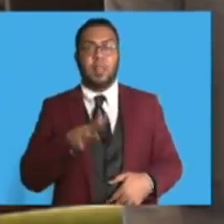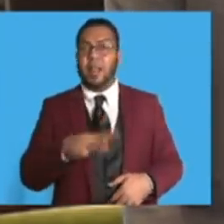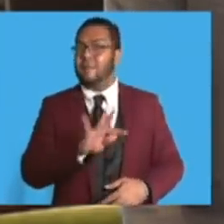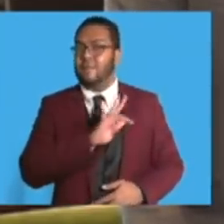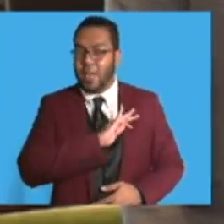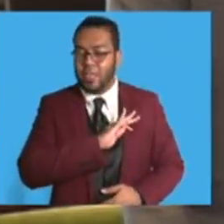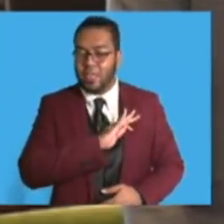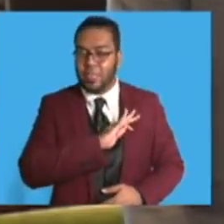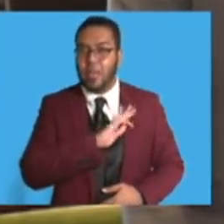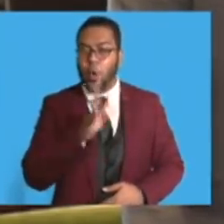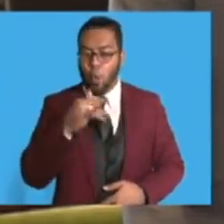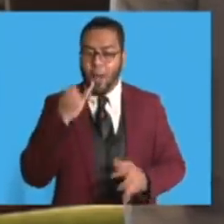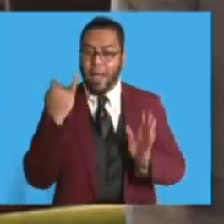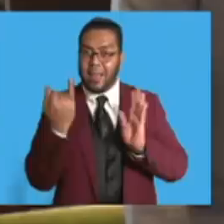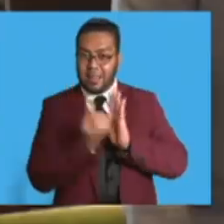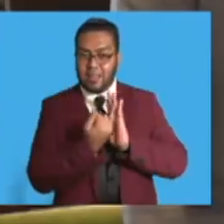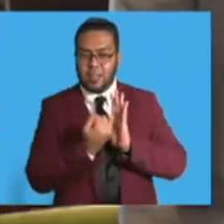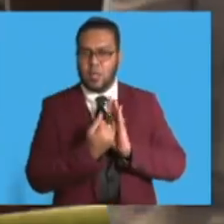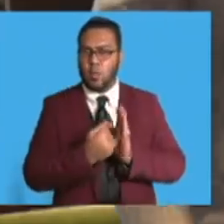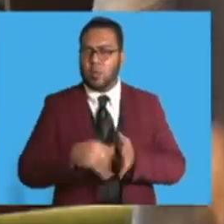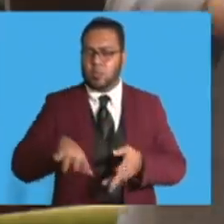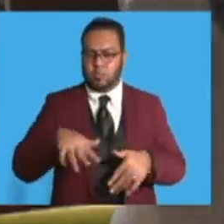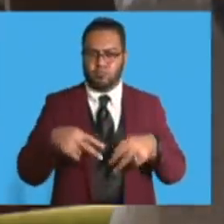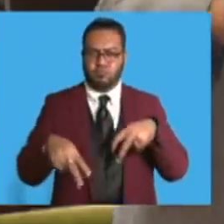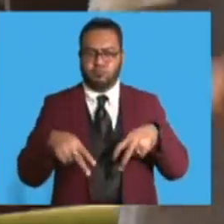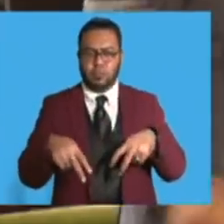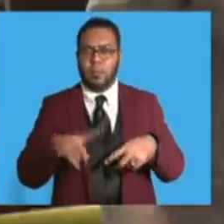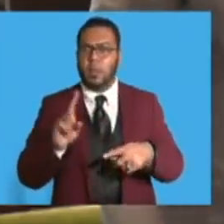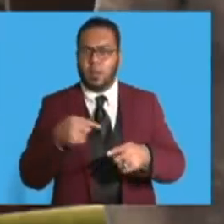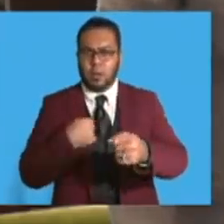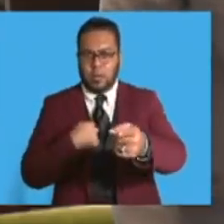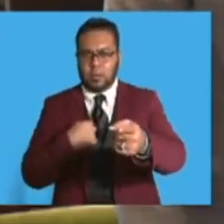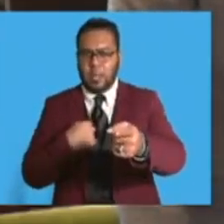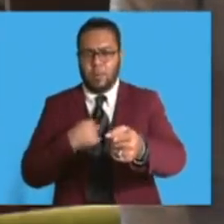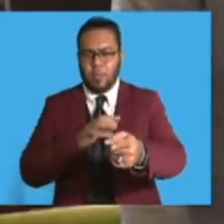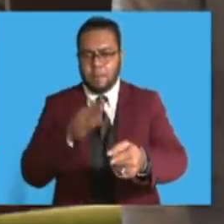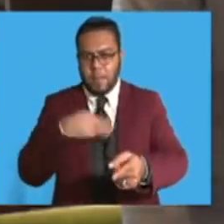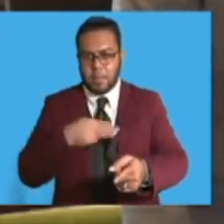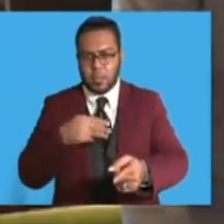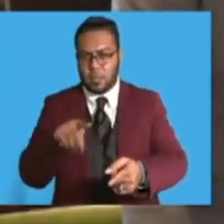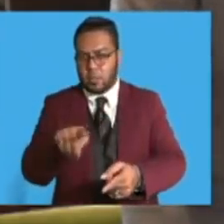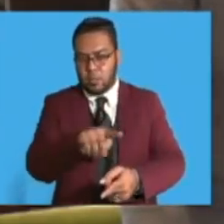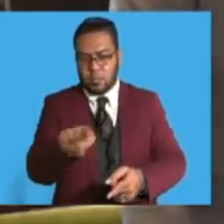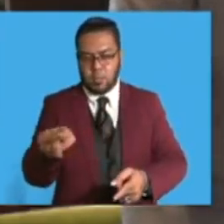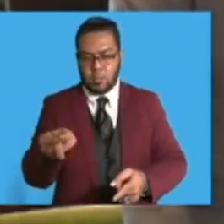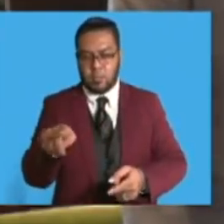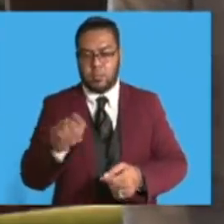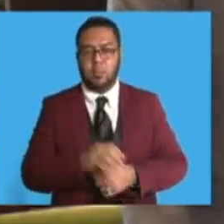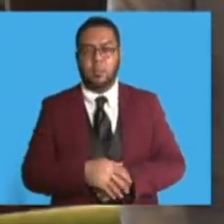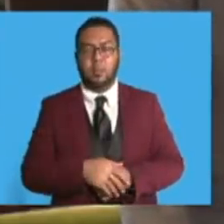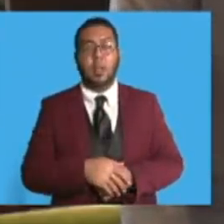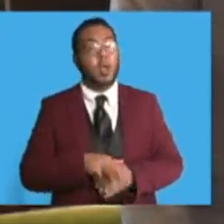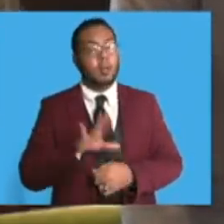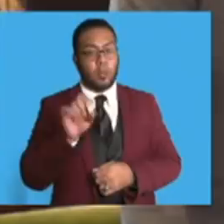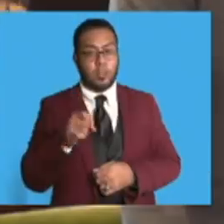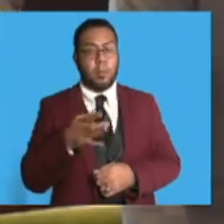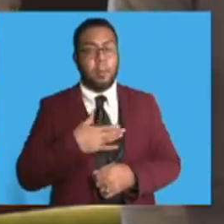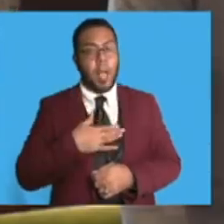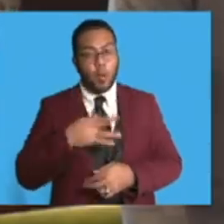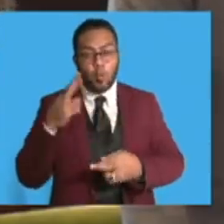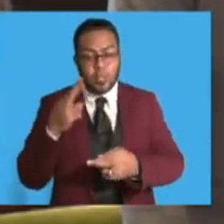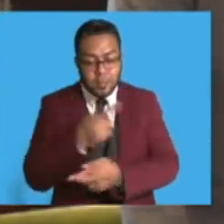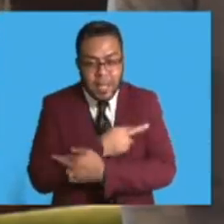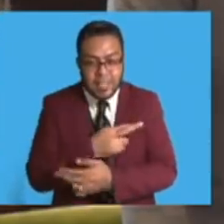faith or her identity was ever threatened, unlike some of the members on the other side. Of course, Madam Speaker, my respect